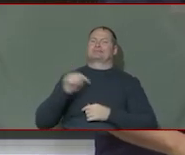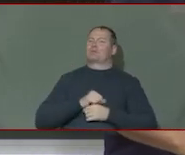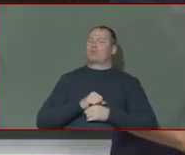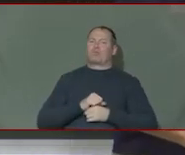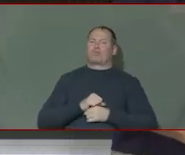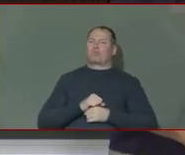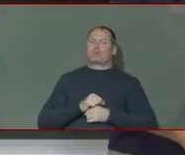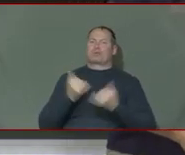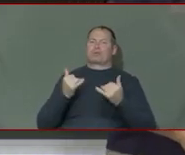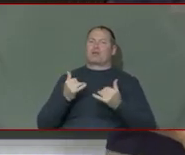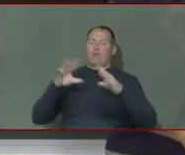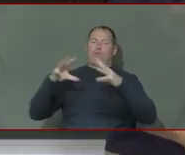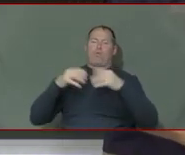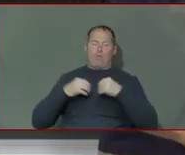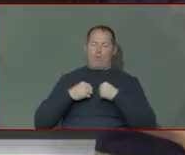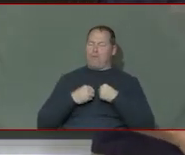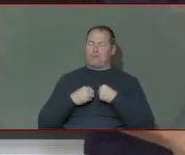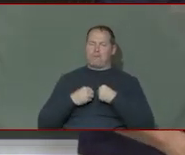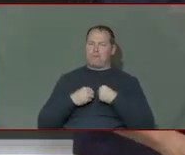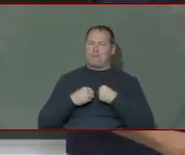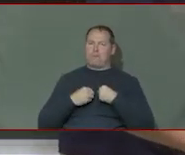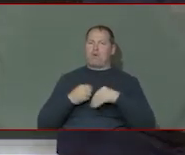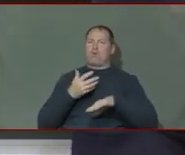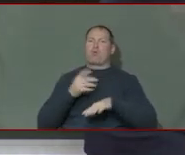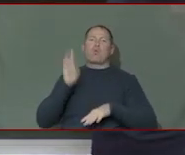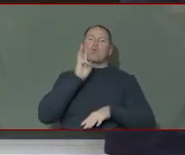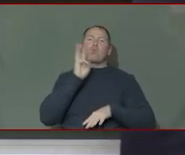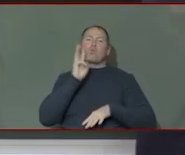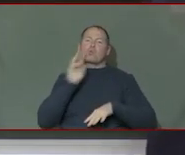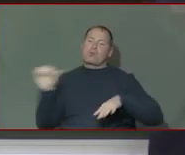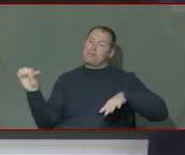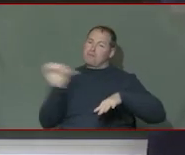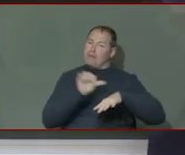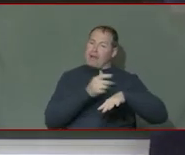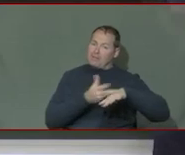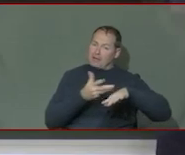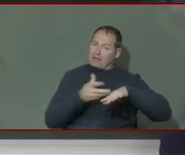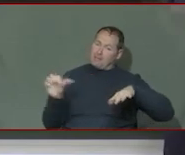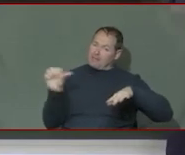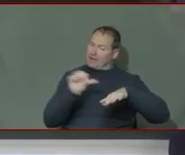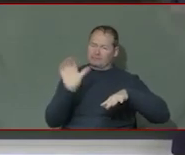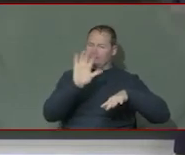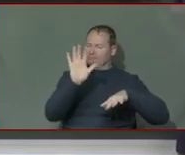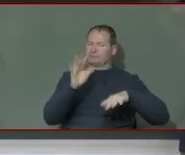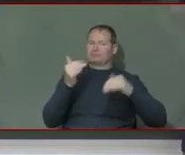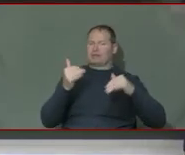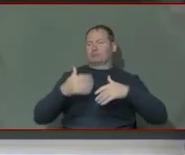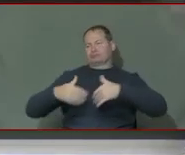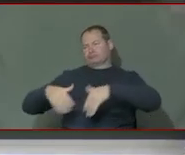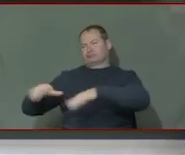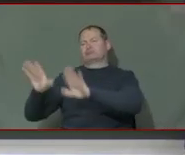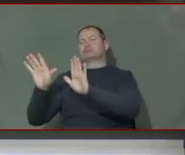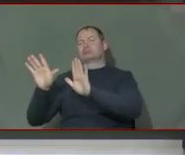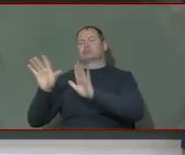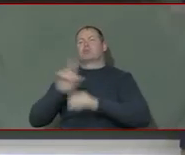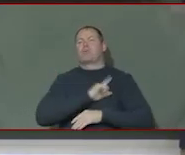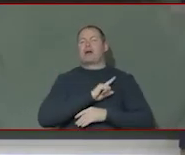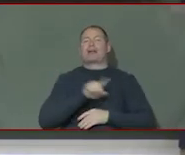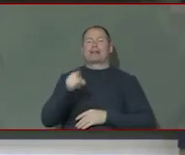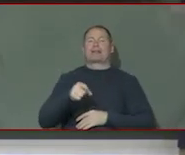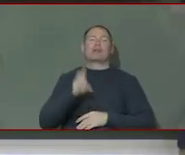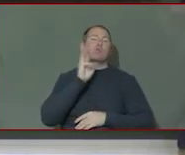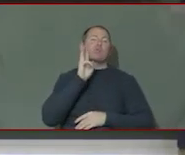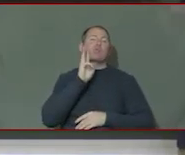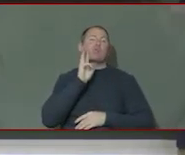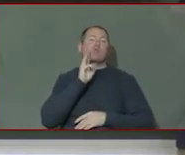not reabsorb so much water. The water must rather go through because he has had so much water to drink and